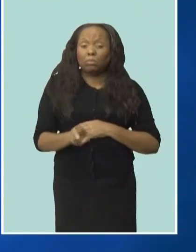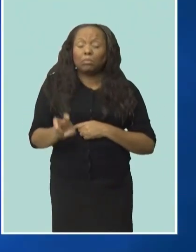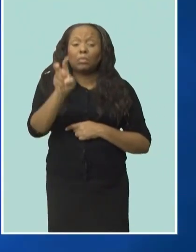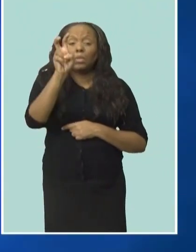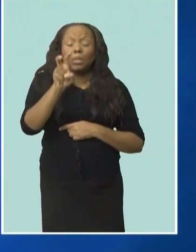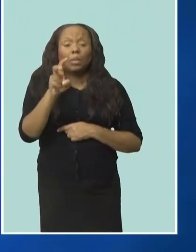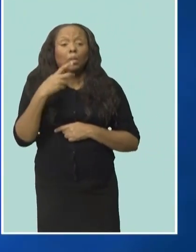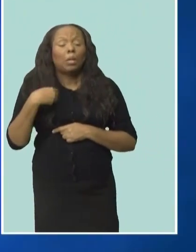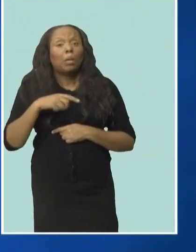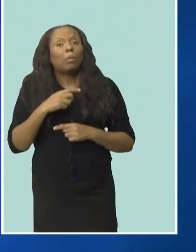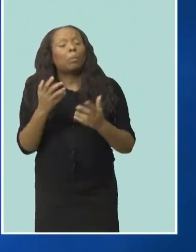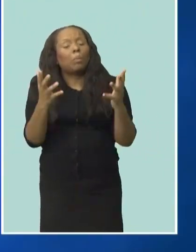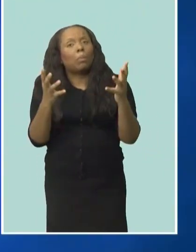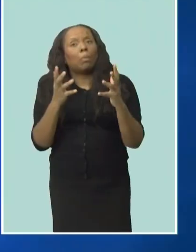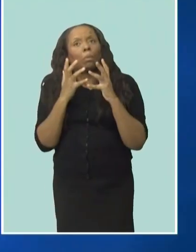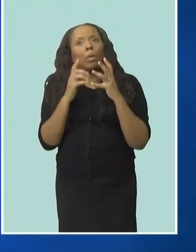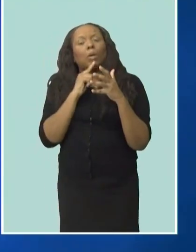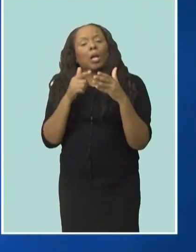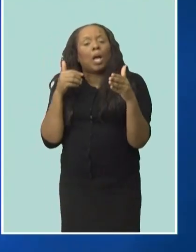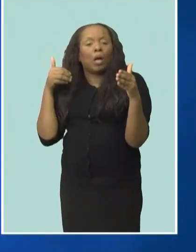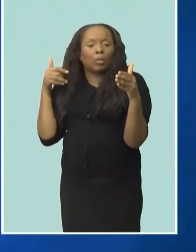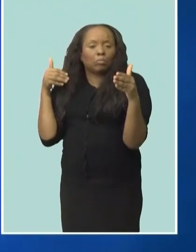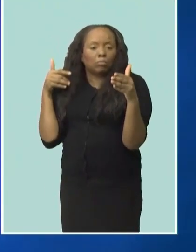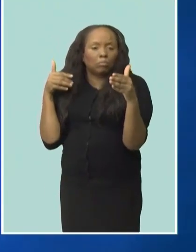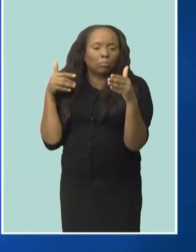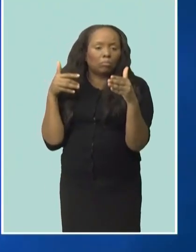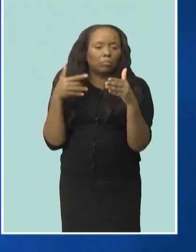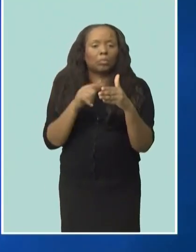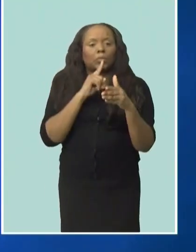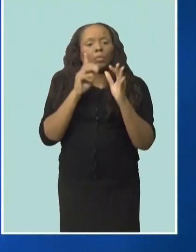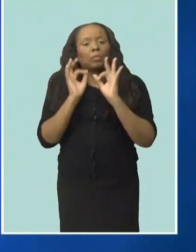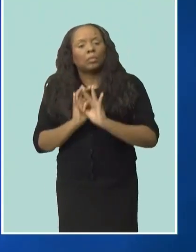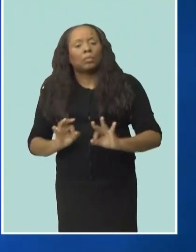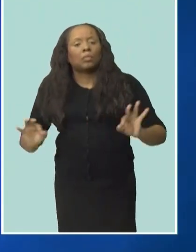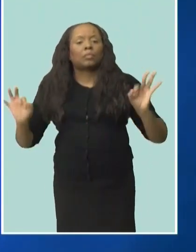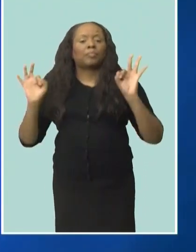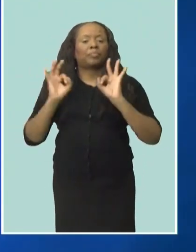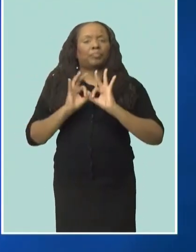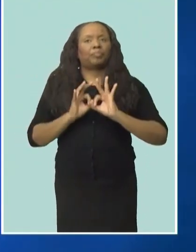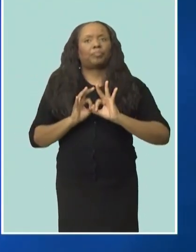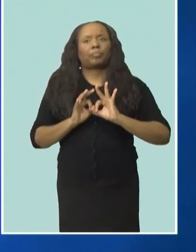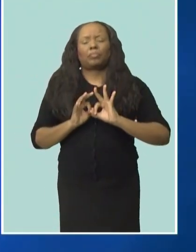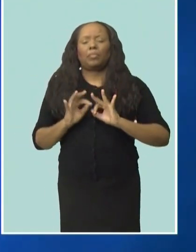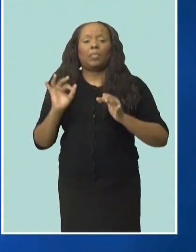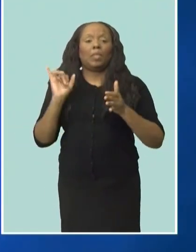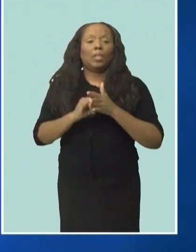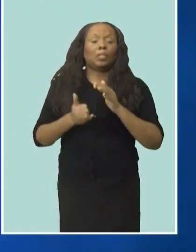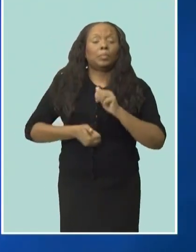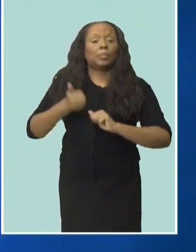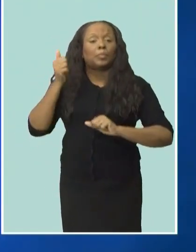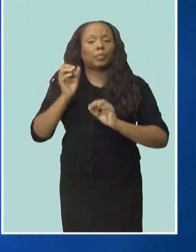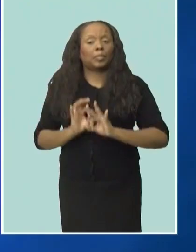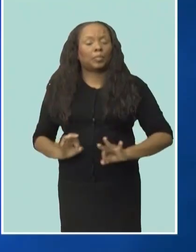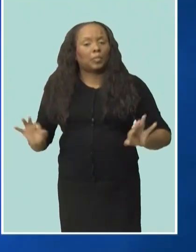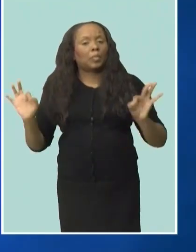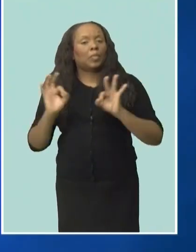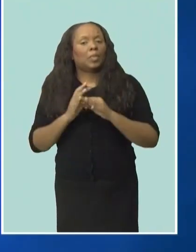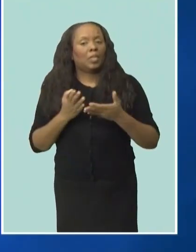to get us moving in that direction is more important than anything else, singular thing that we will